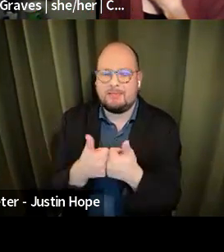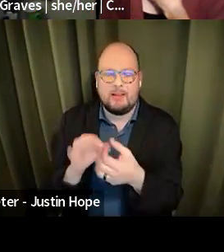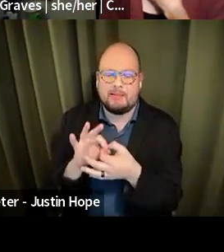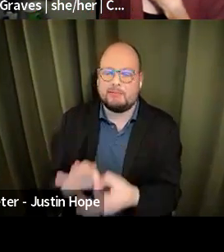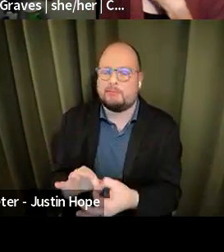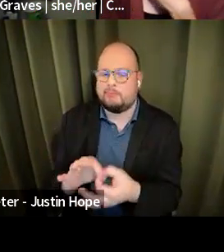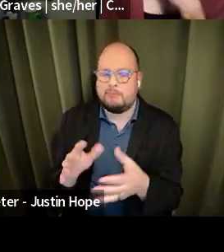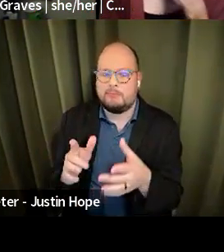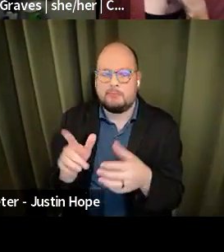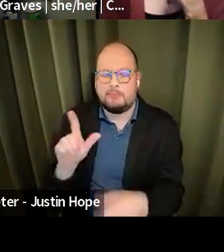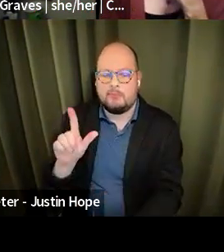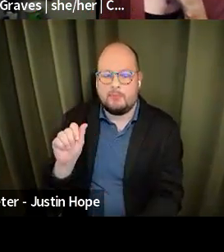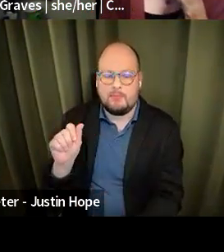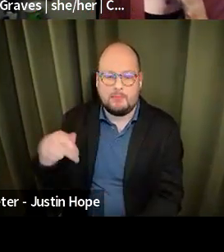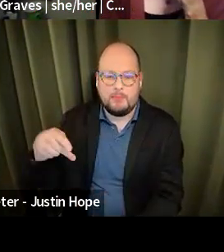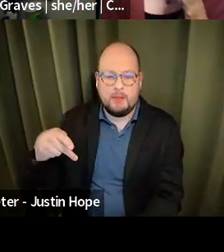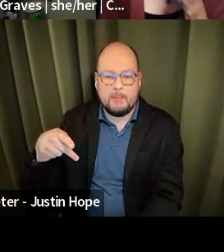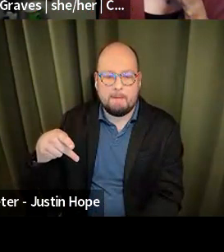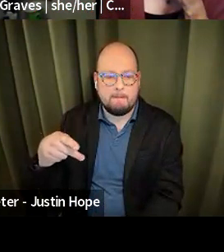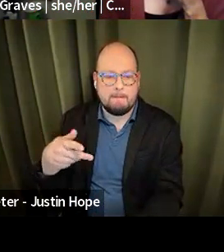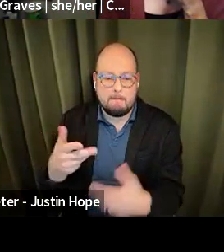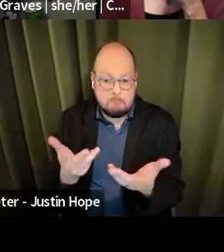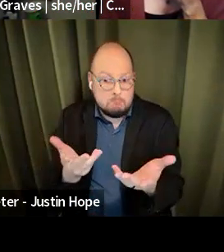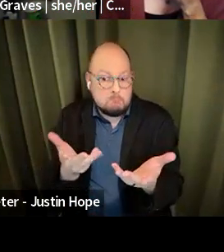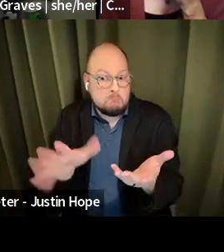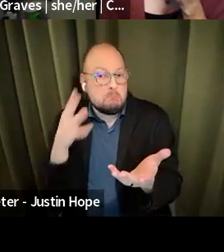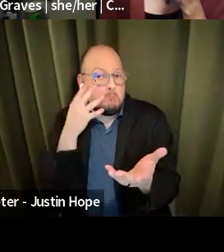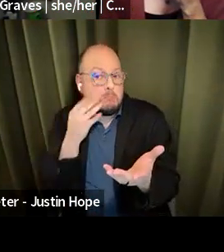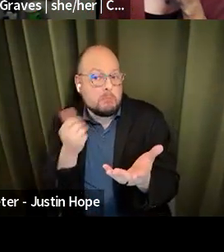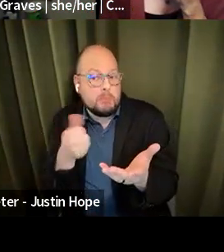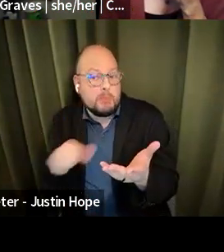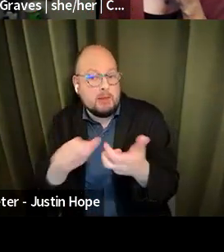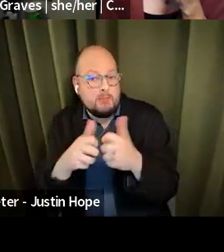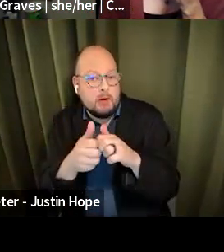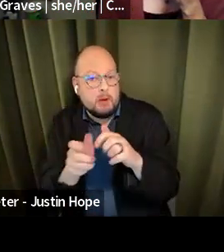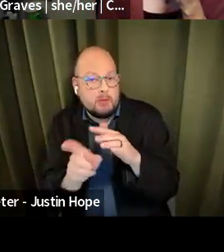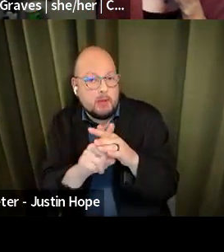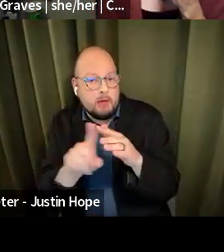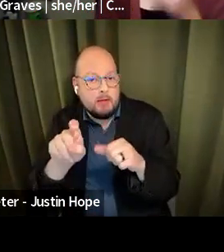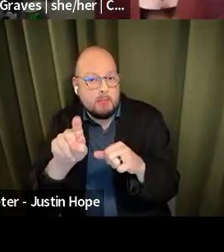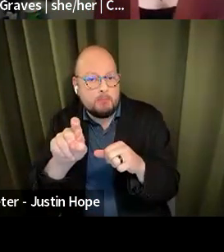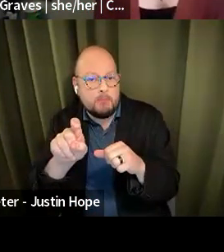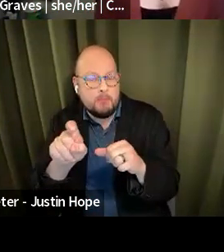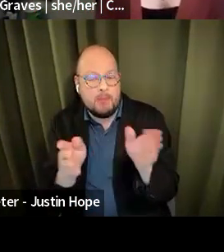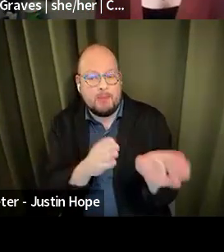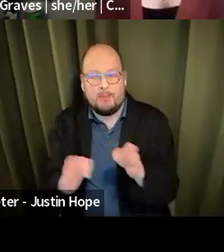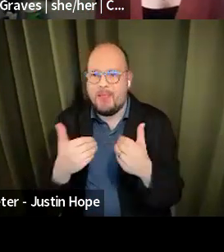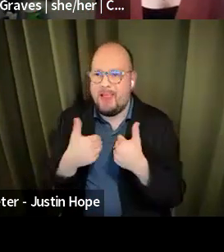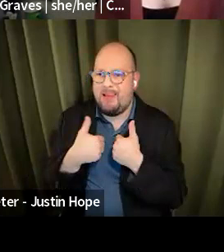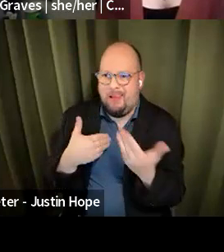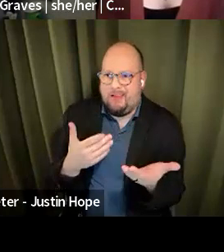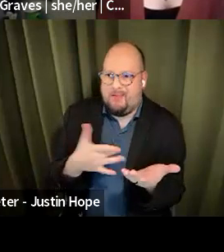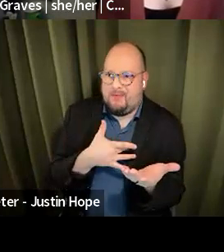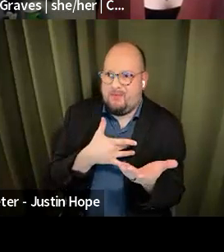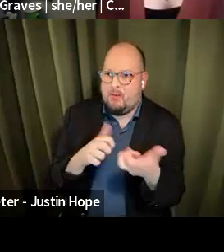access plan. Have you experienced any problems? I mean, having one shouldn't be a problem. It's a